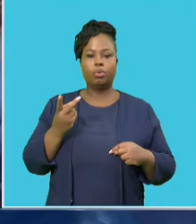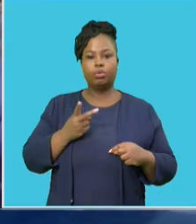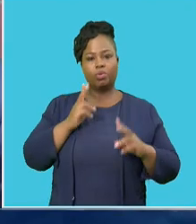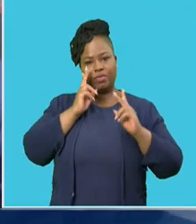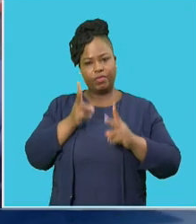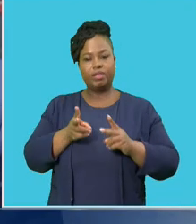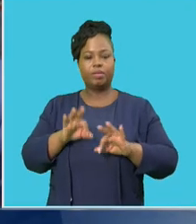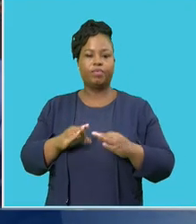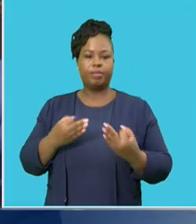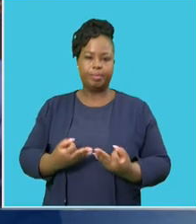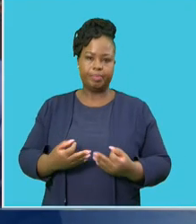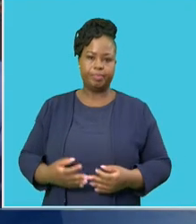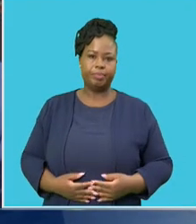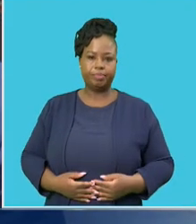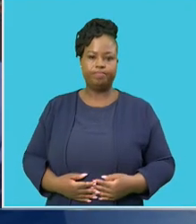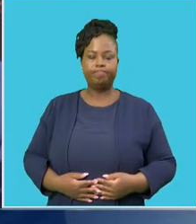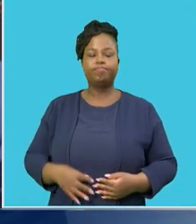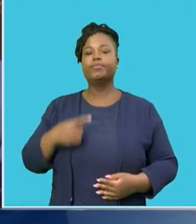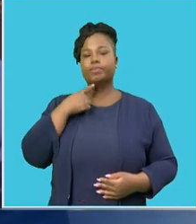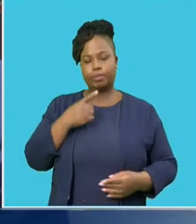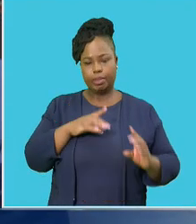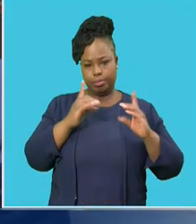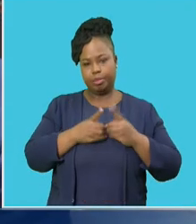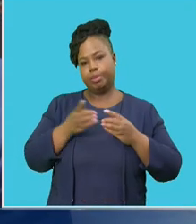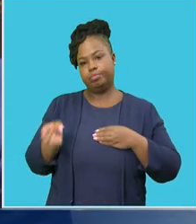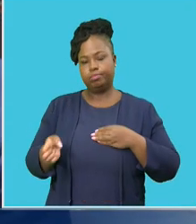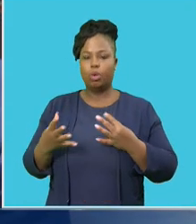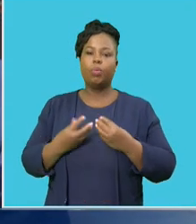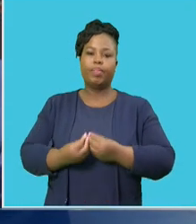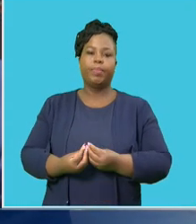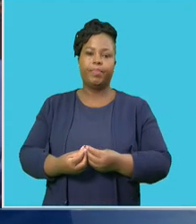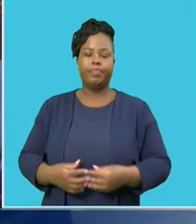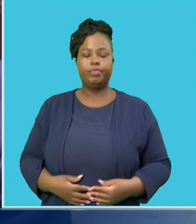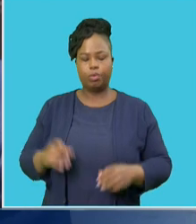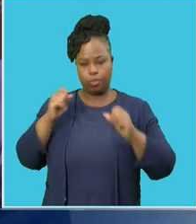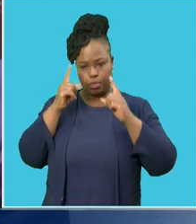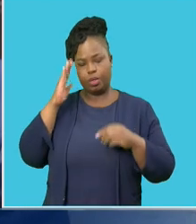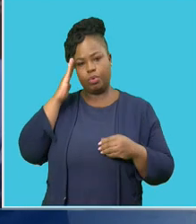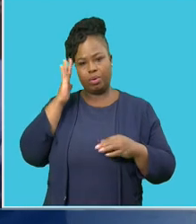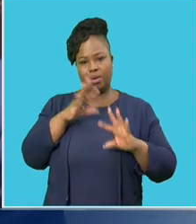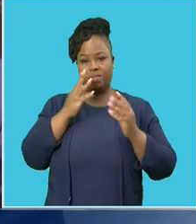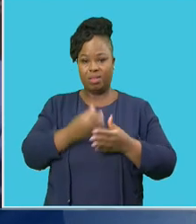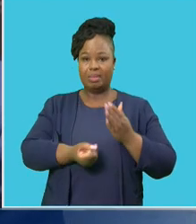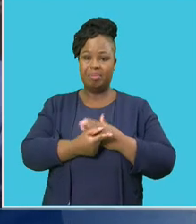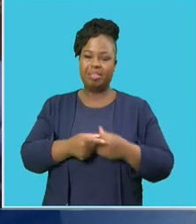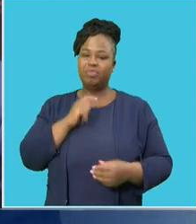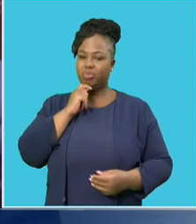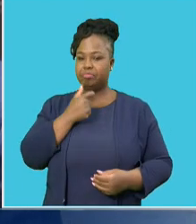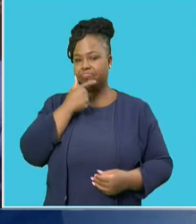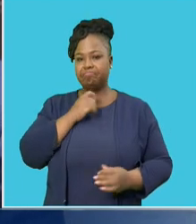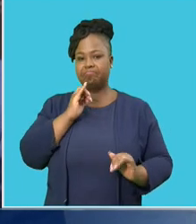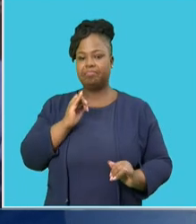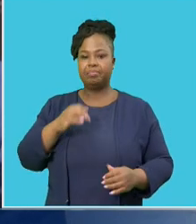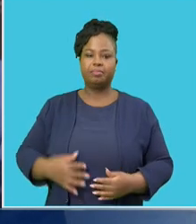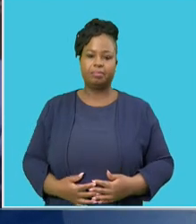well. Just to say we are here. We are with them. We are aware of what transpired. Which is quite sad in